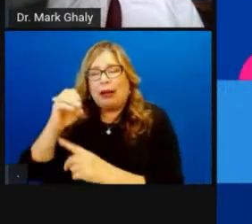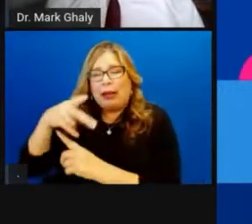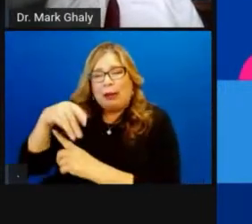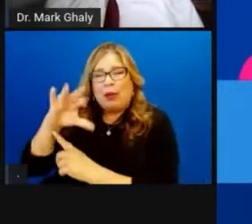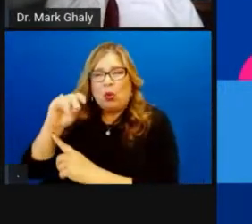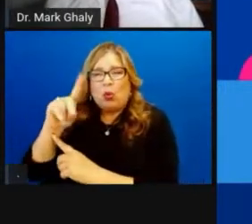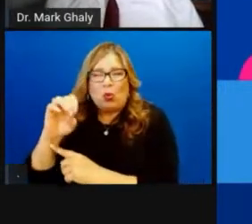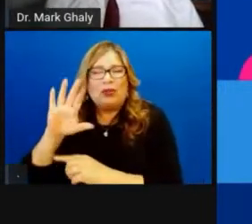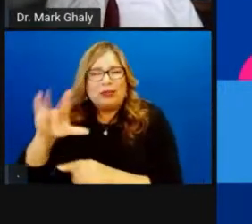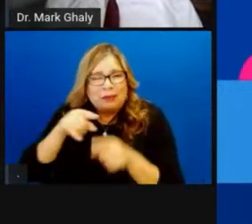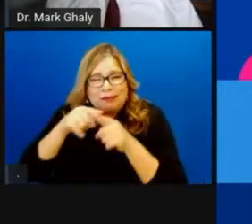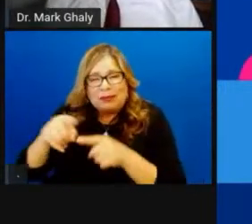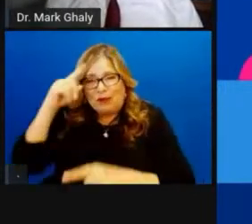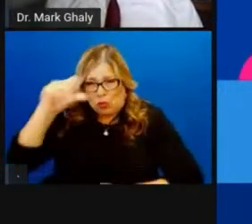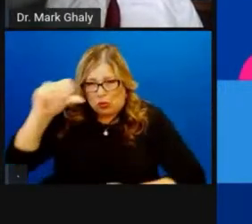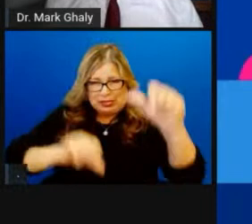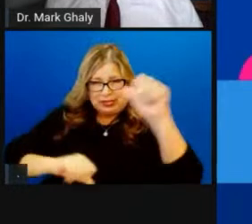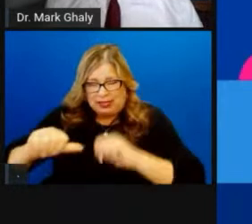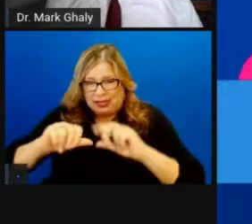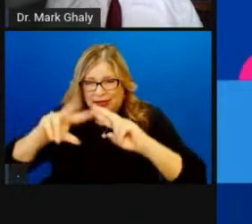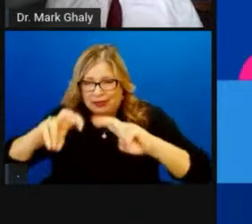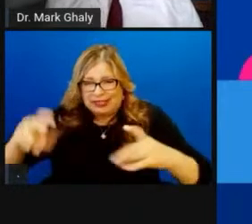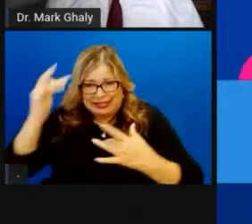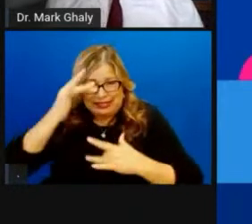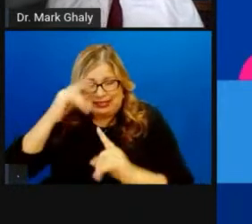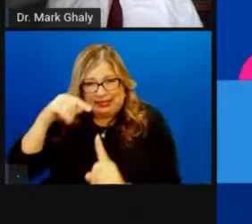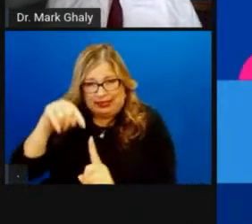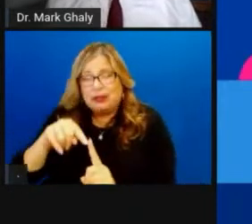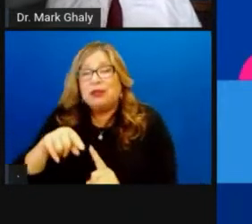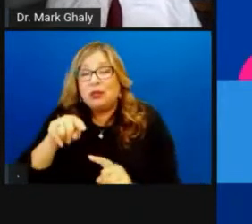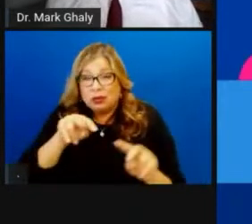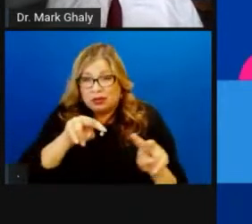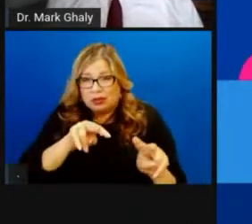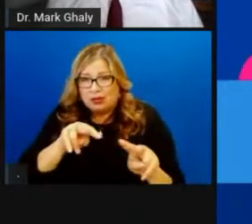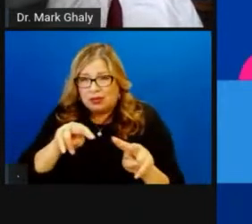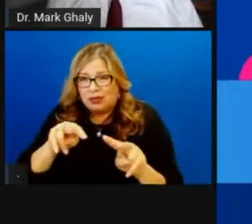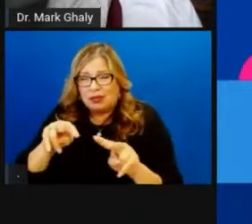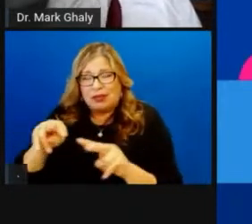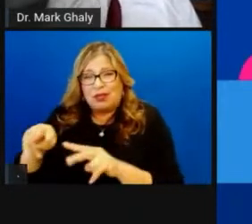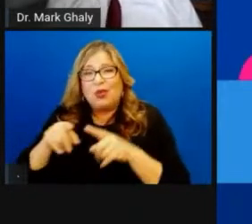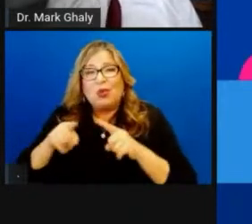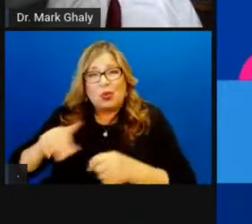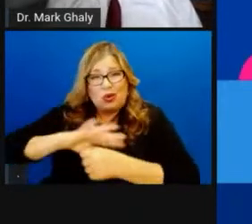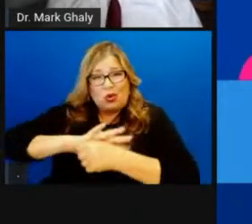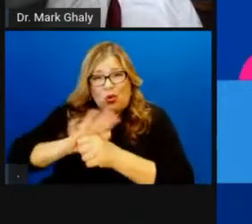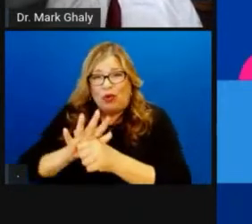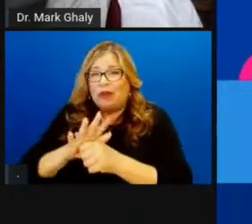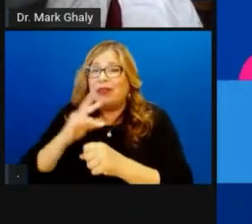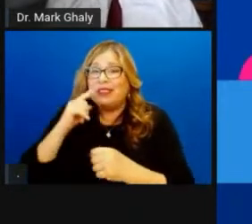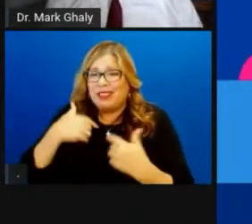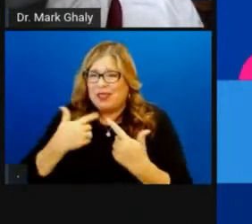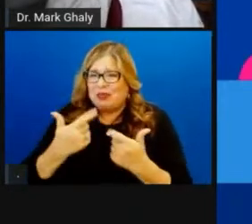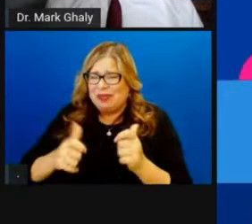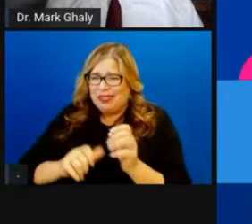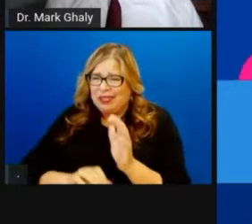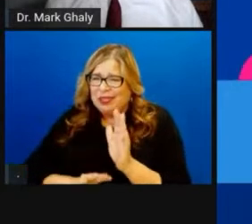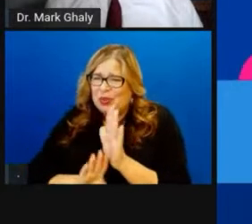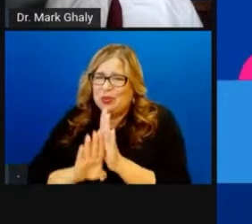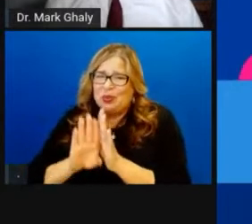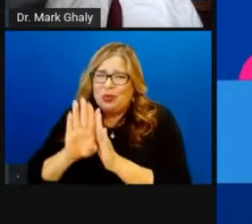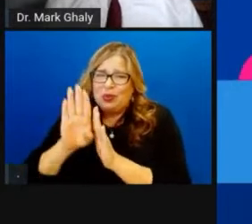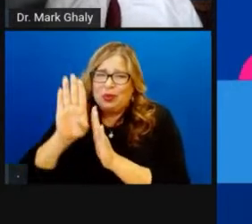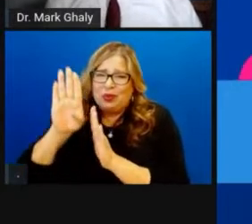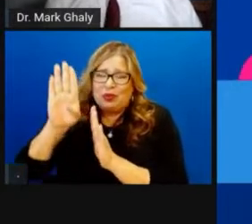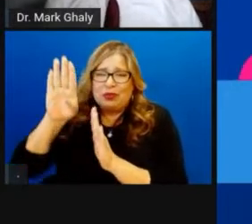California, you see that throughout the pandemic, we've seen some pretty steep high rises,